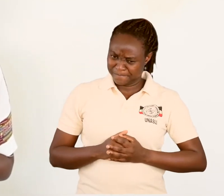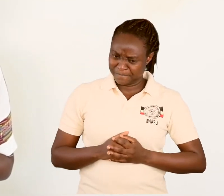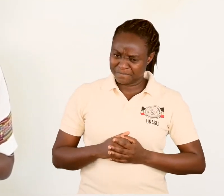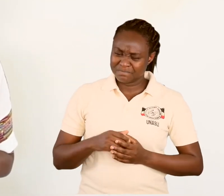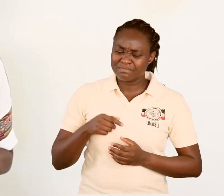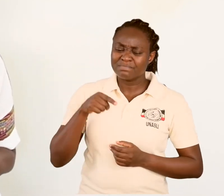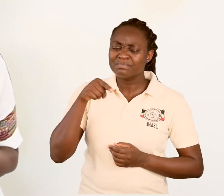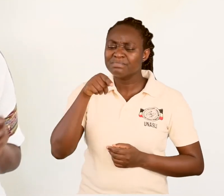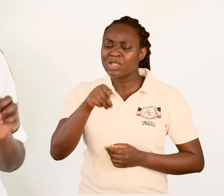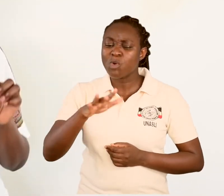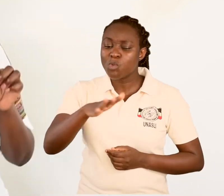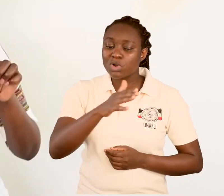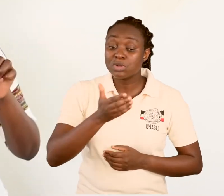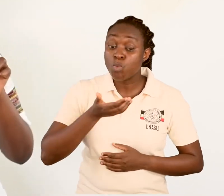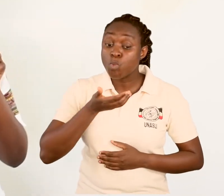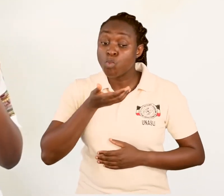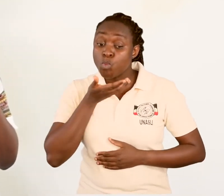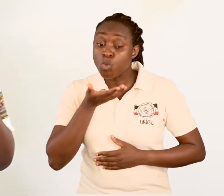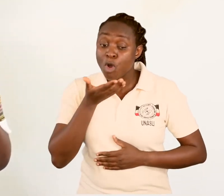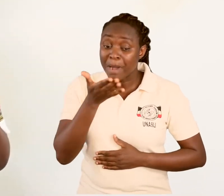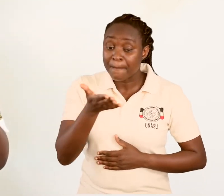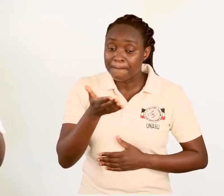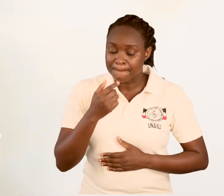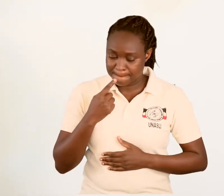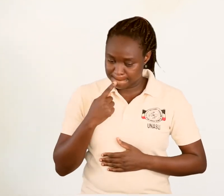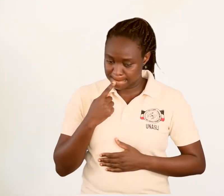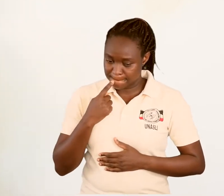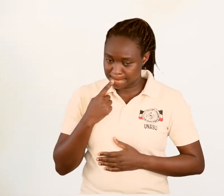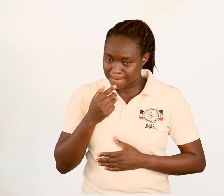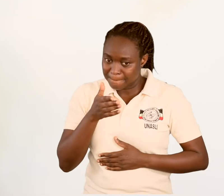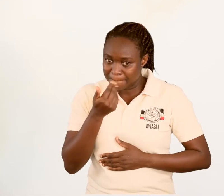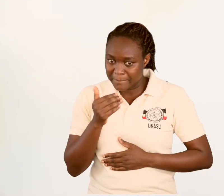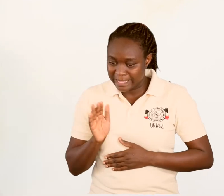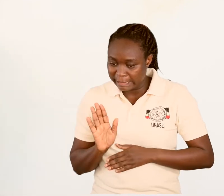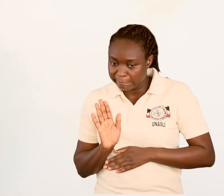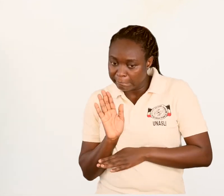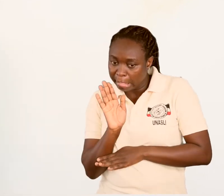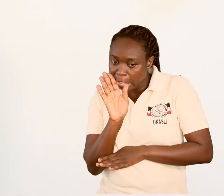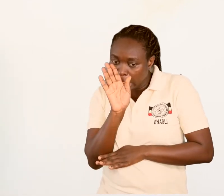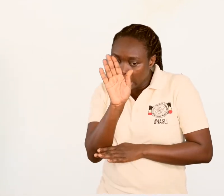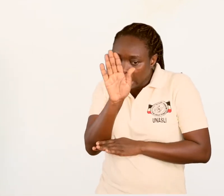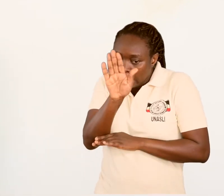warm. I will put in my leg first and wait."